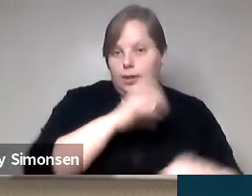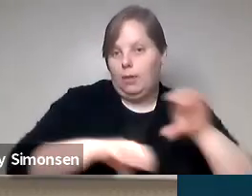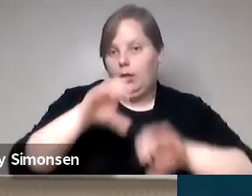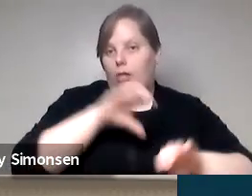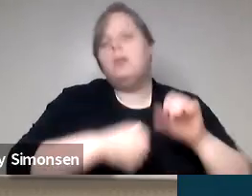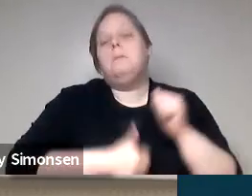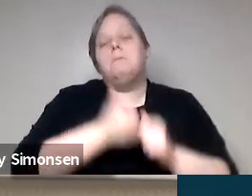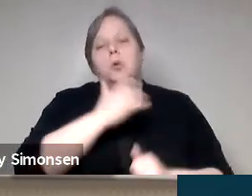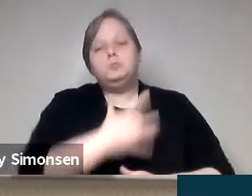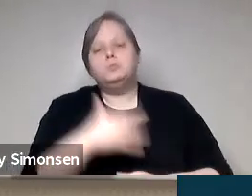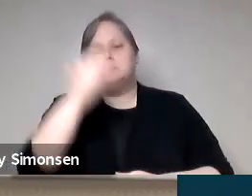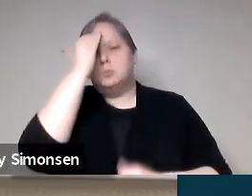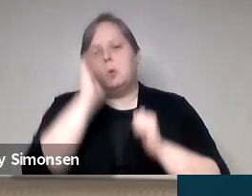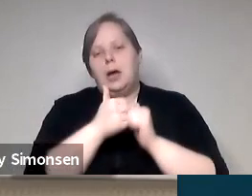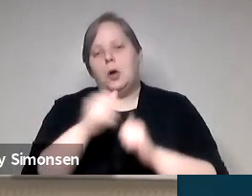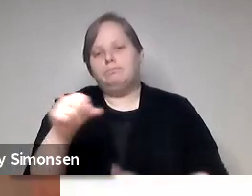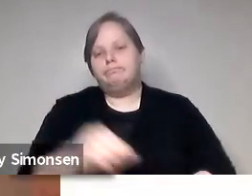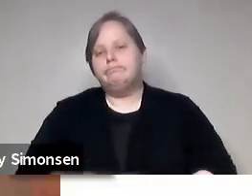than not do know.